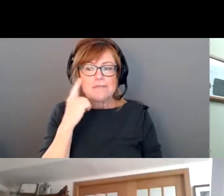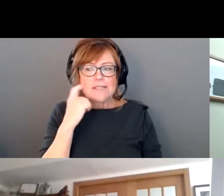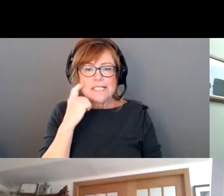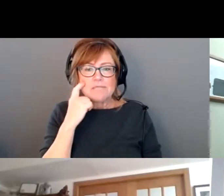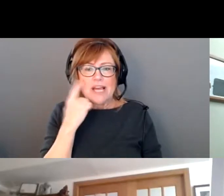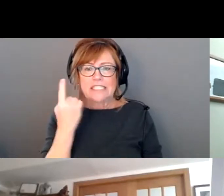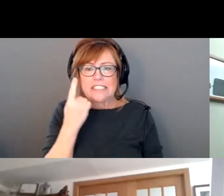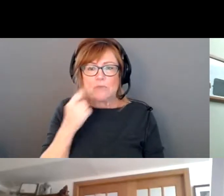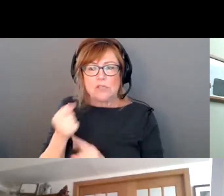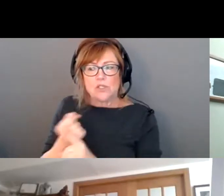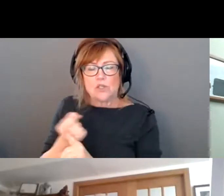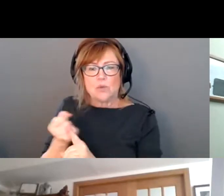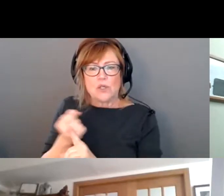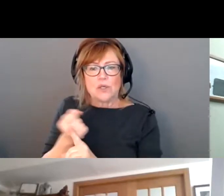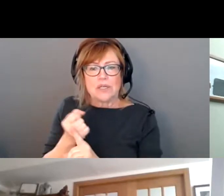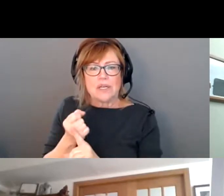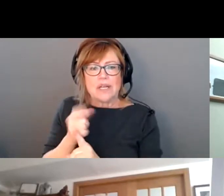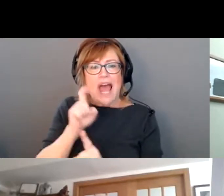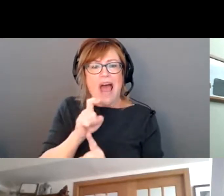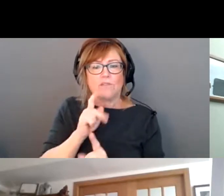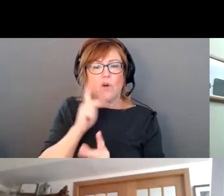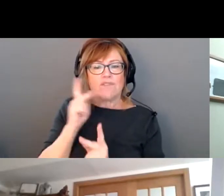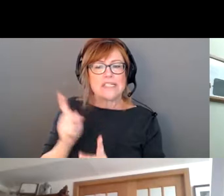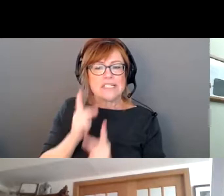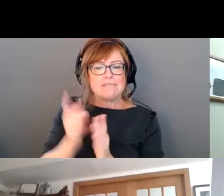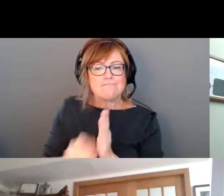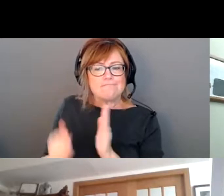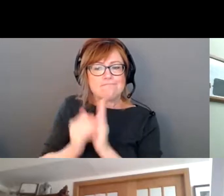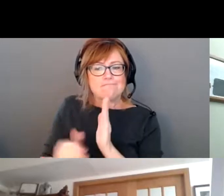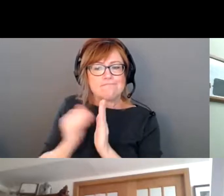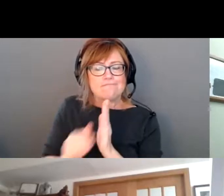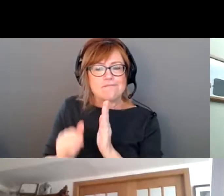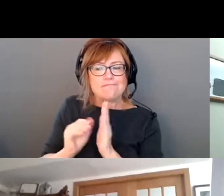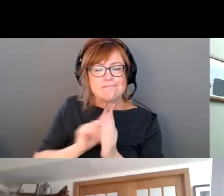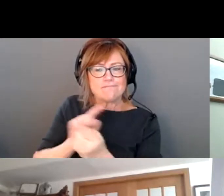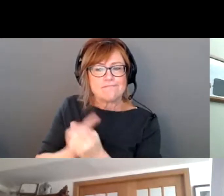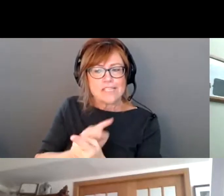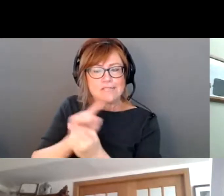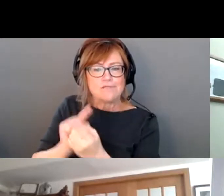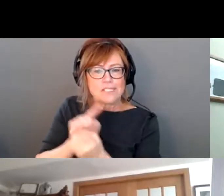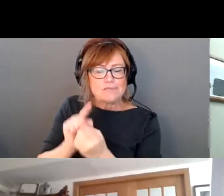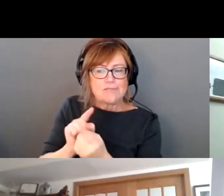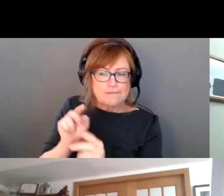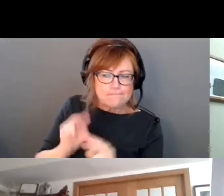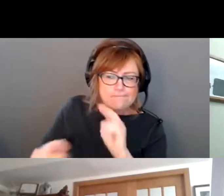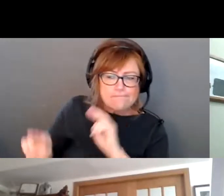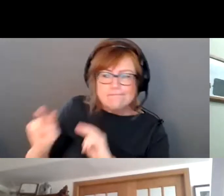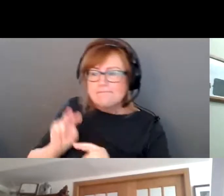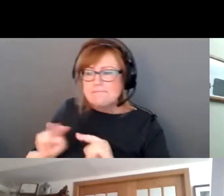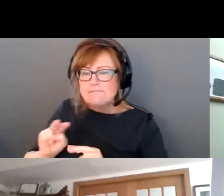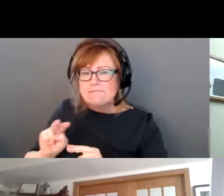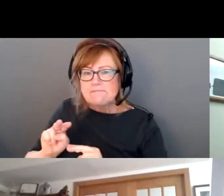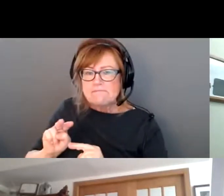require repetitive visits to that individual, looking for consistency of